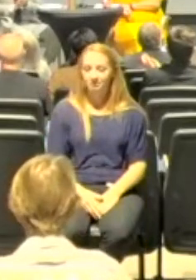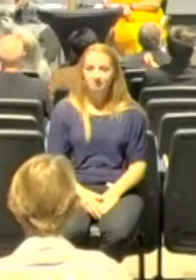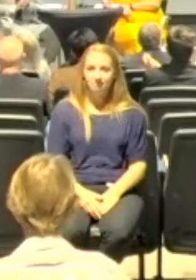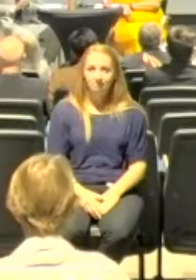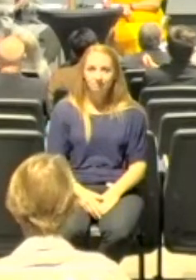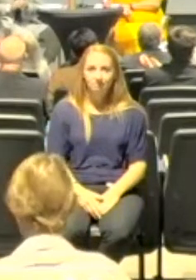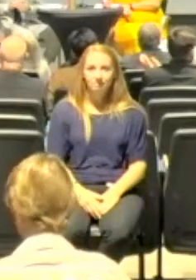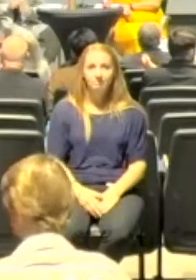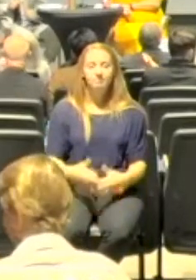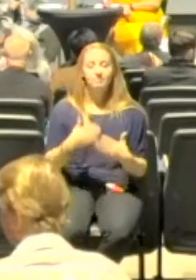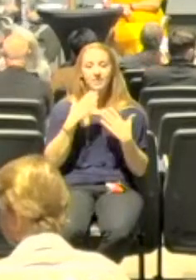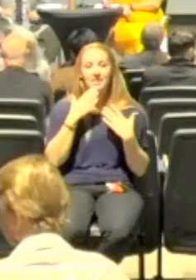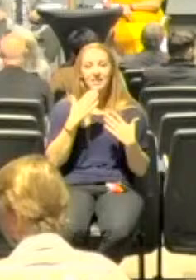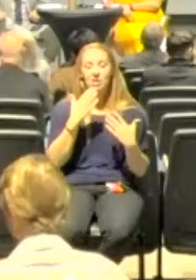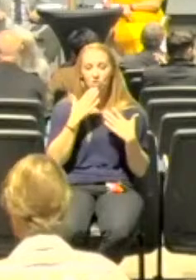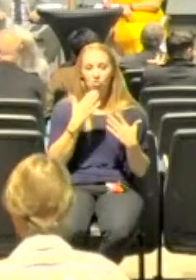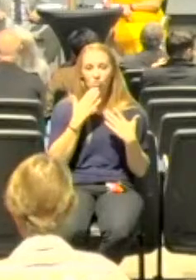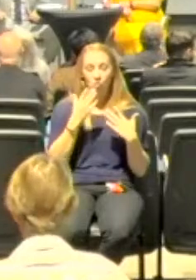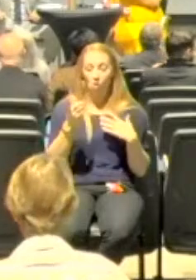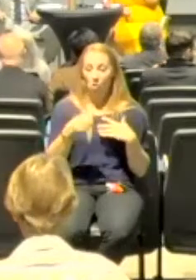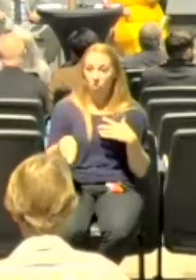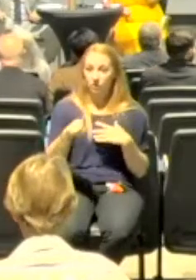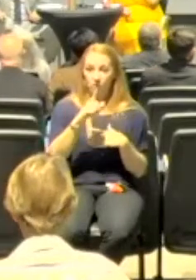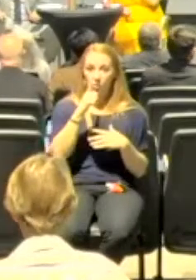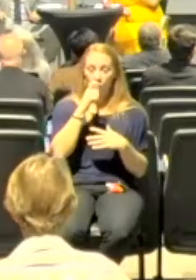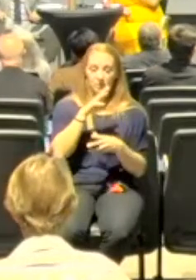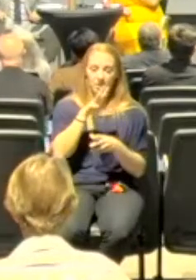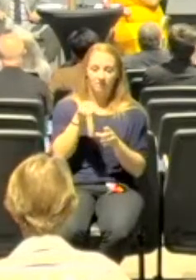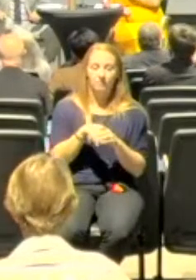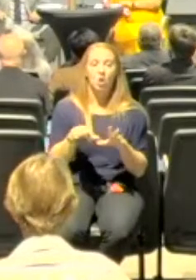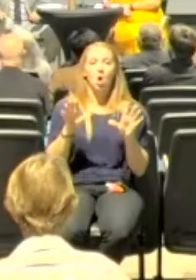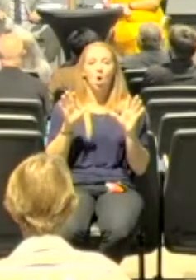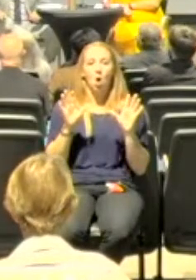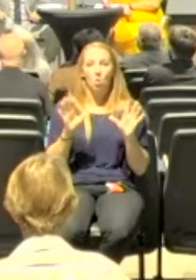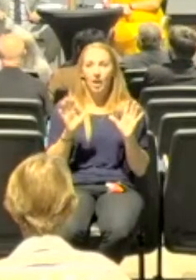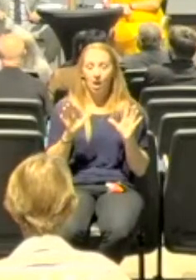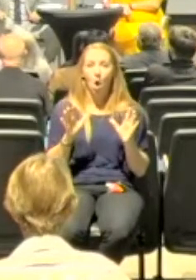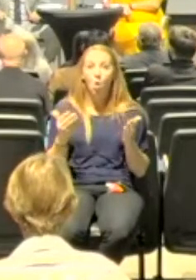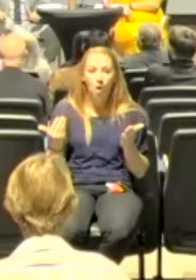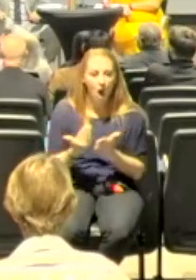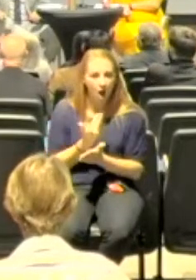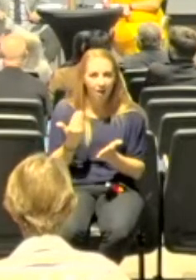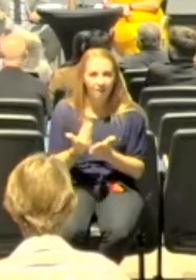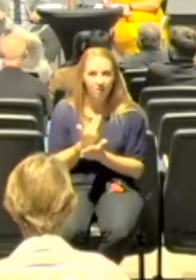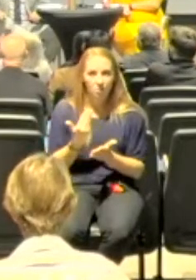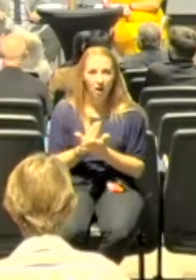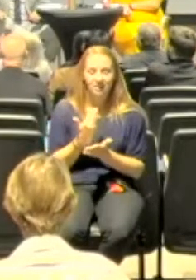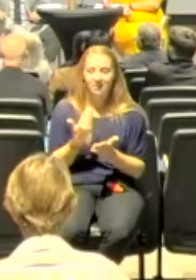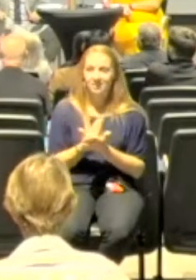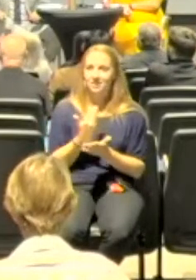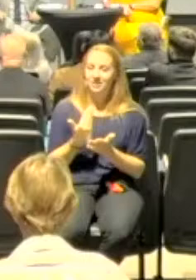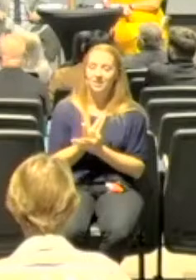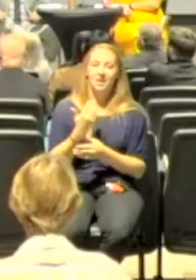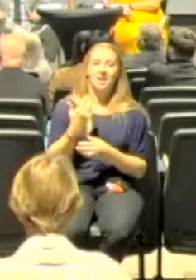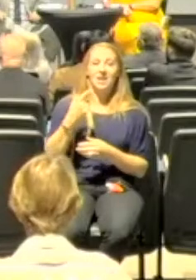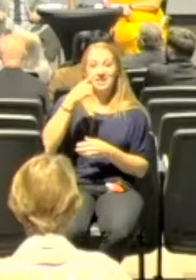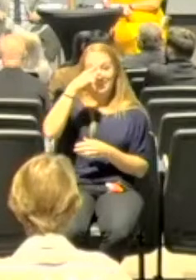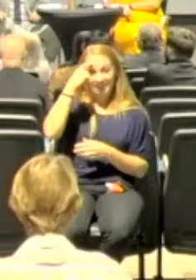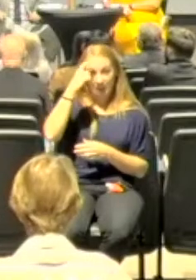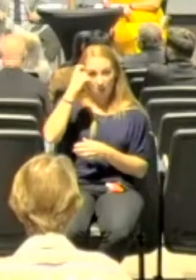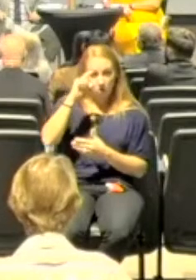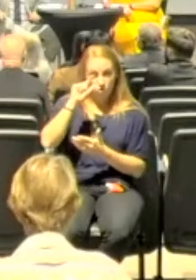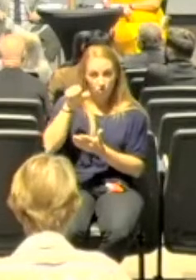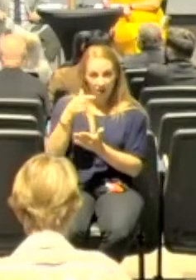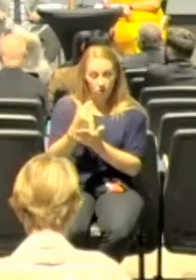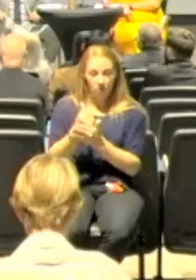And thank you to those that have been part of the steering committee. Okay, this is hot off the press from the brilliant Sandeep. With summer graduations